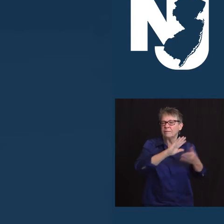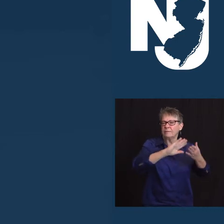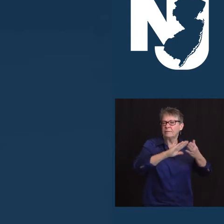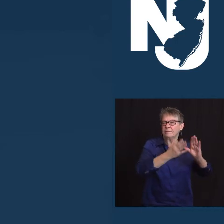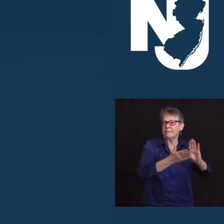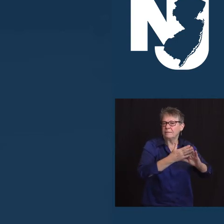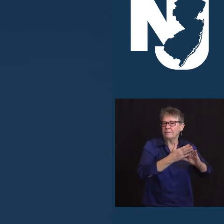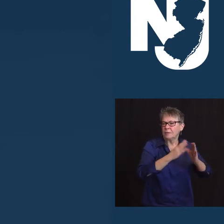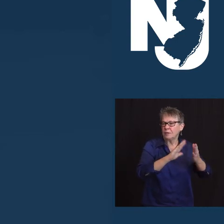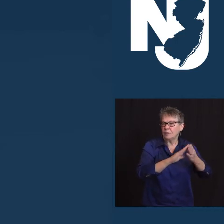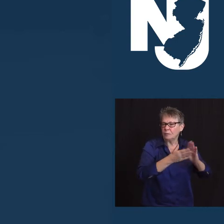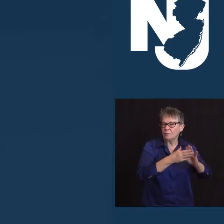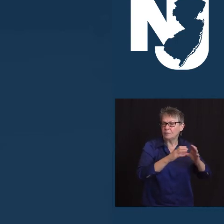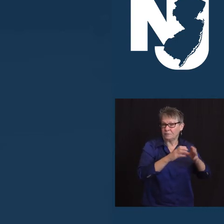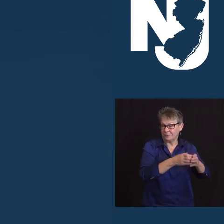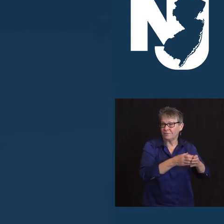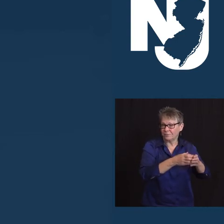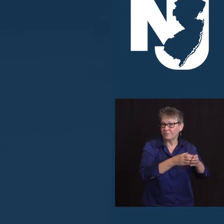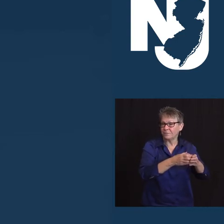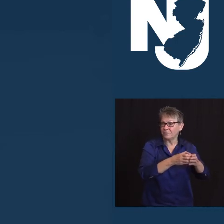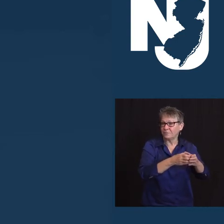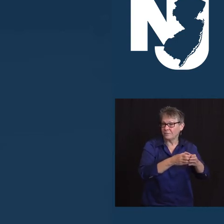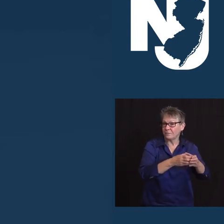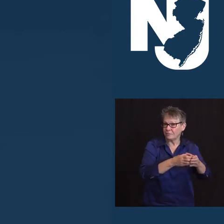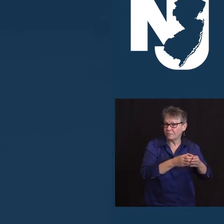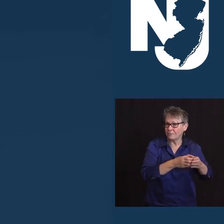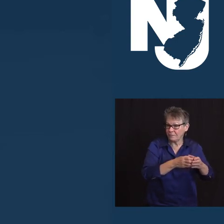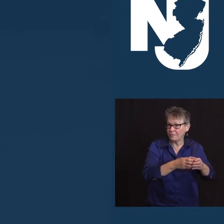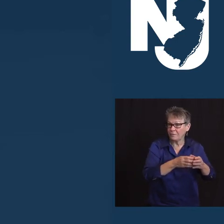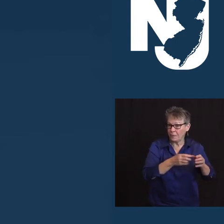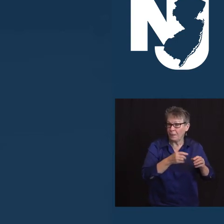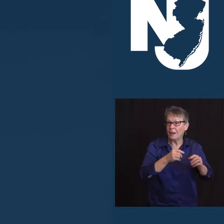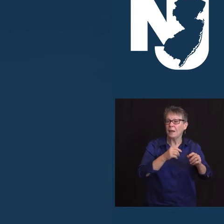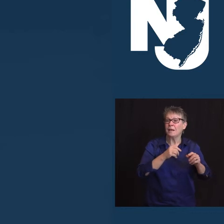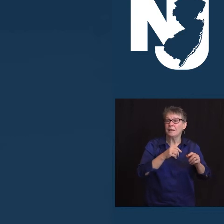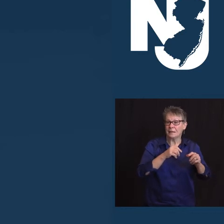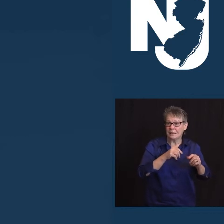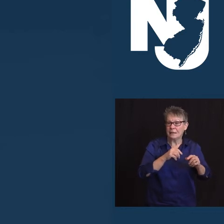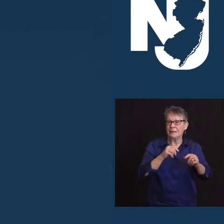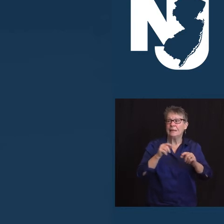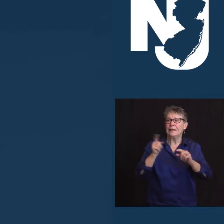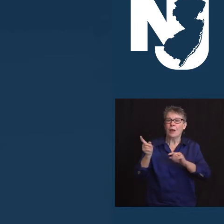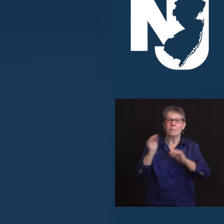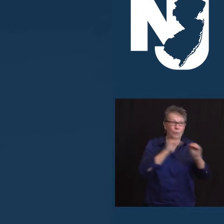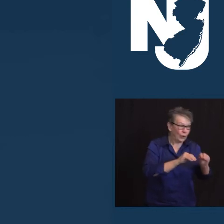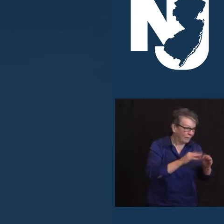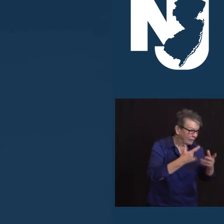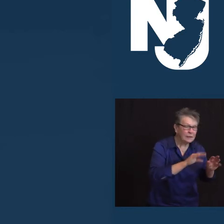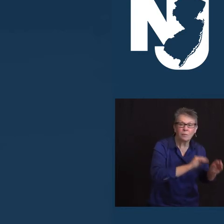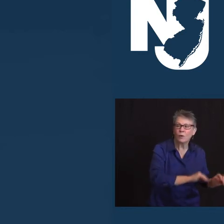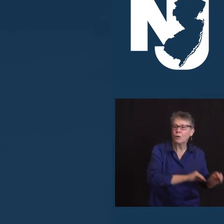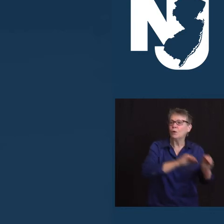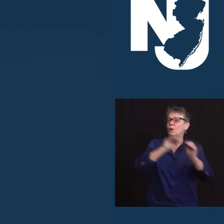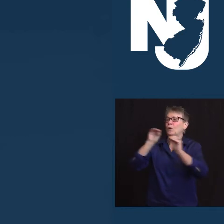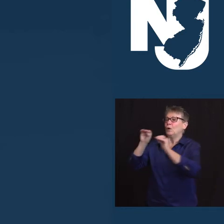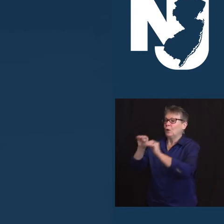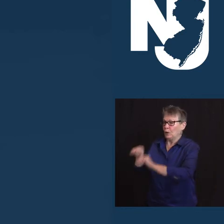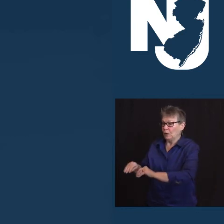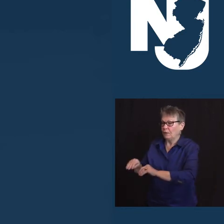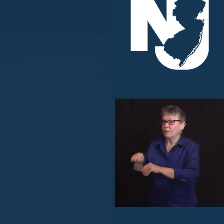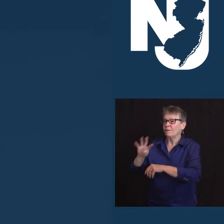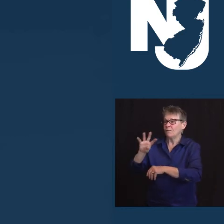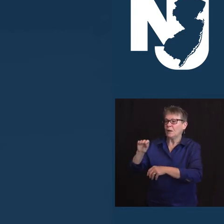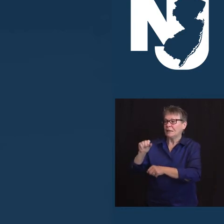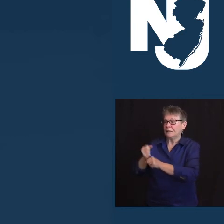moved to Passaic roughly 30 years ago from Israel by way of San Francisco, where he previously was a teacher.